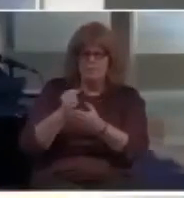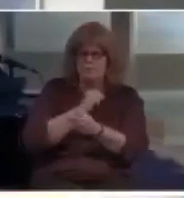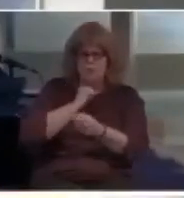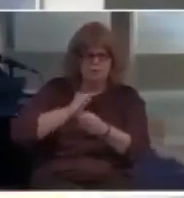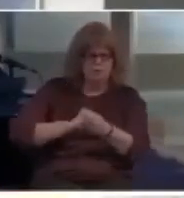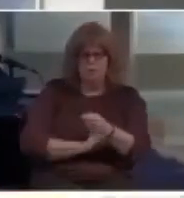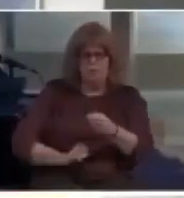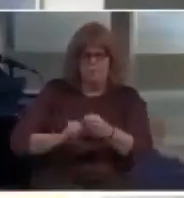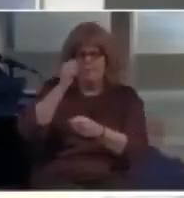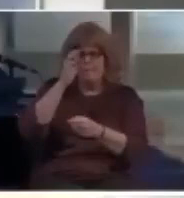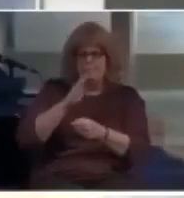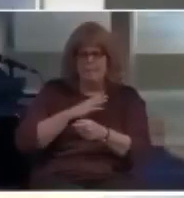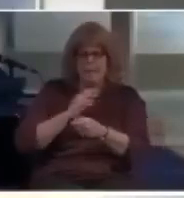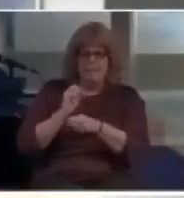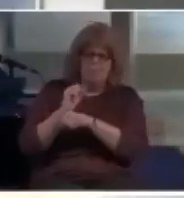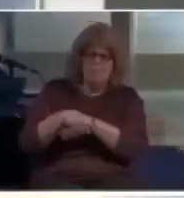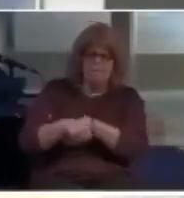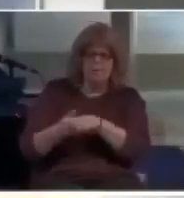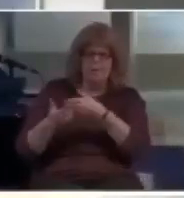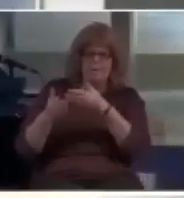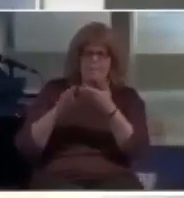Superman. He's overcome death.